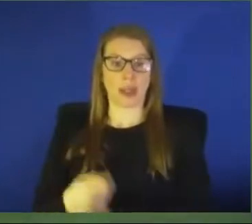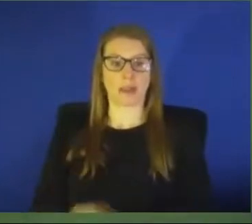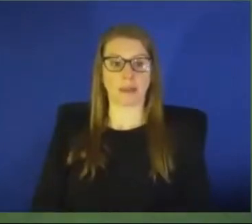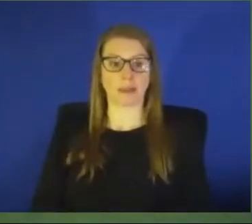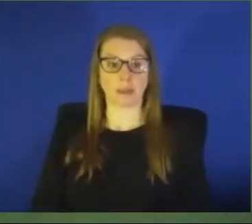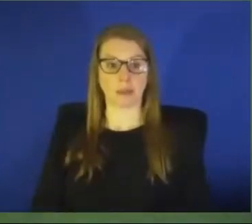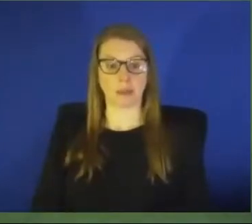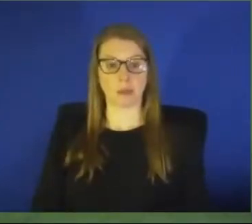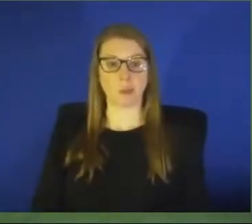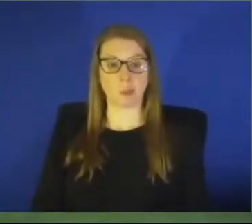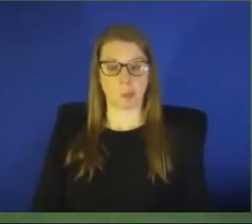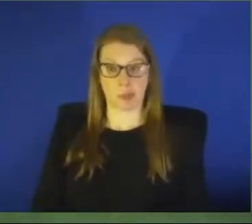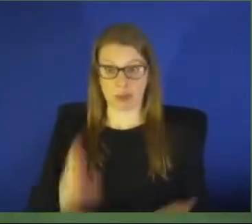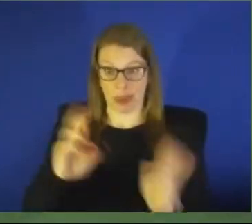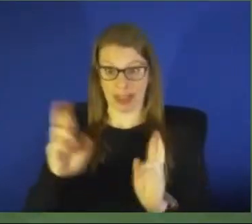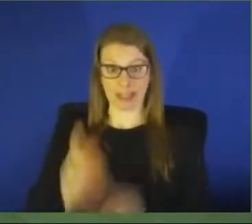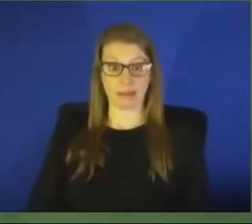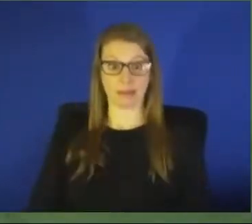ready.